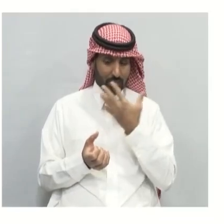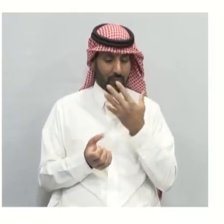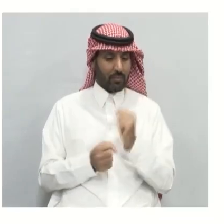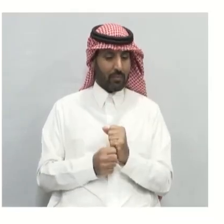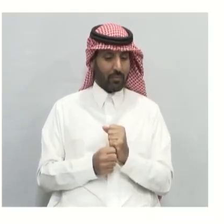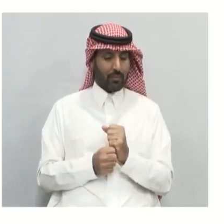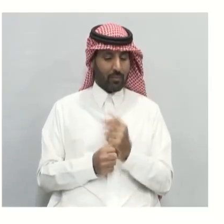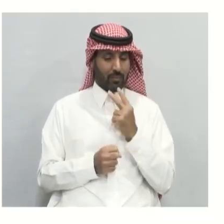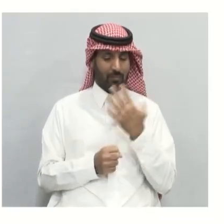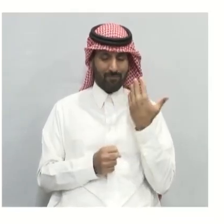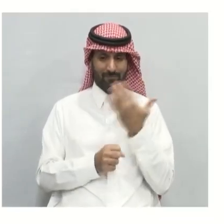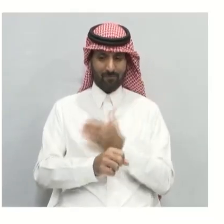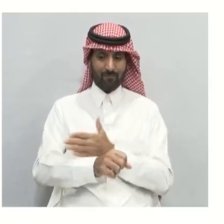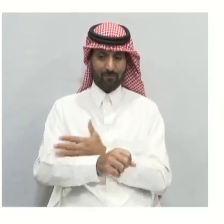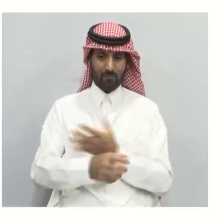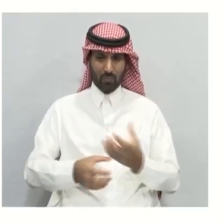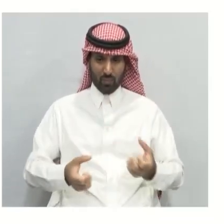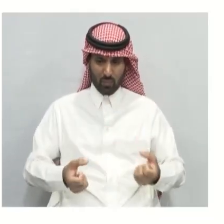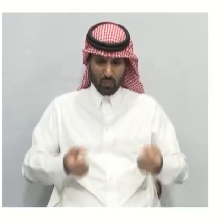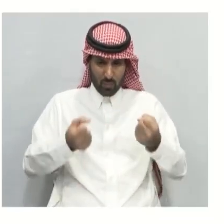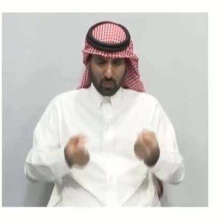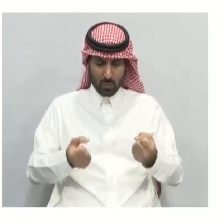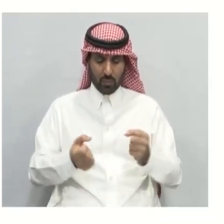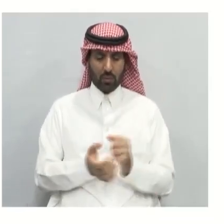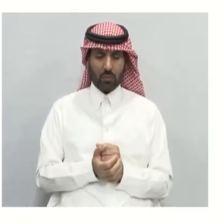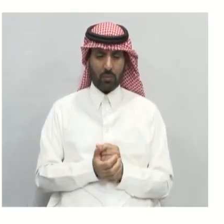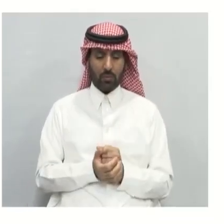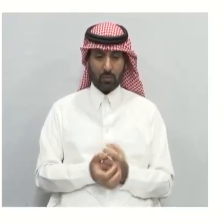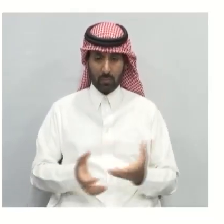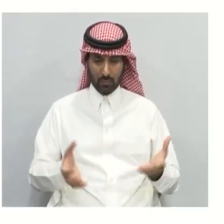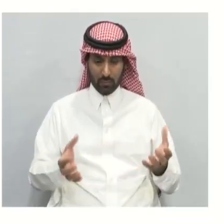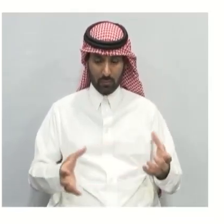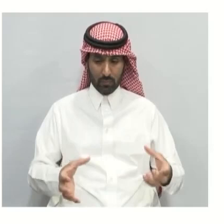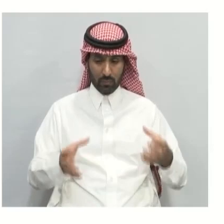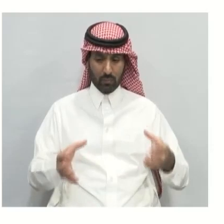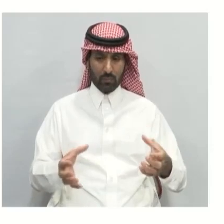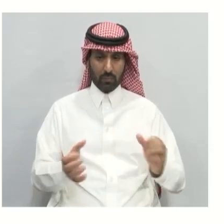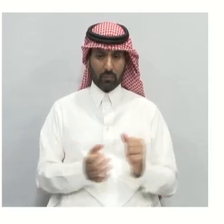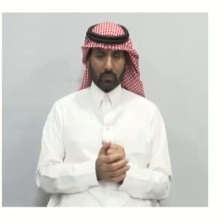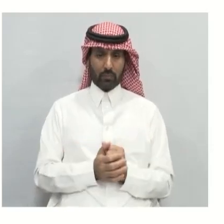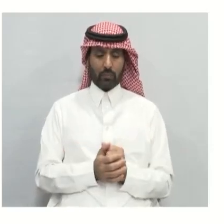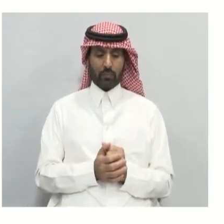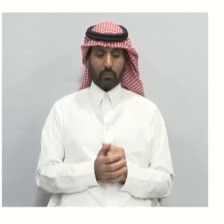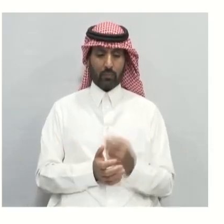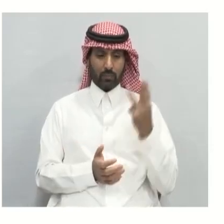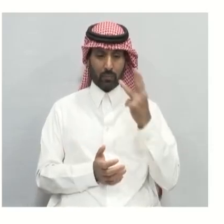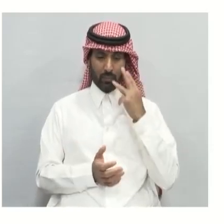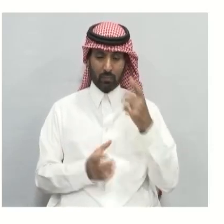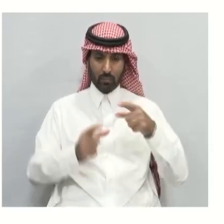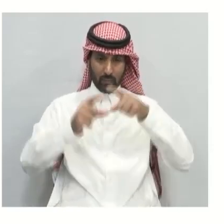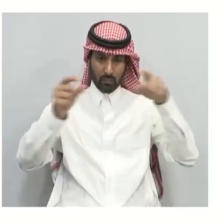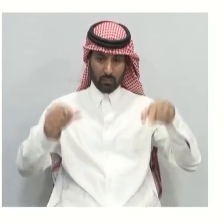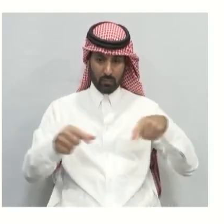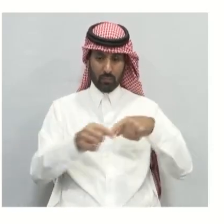he's not happy at all. What is he doing? He is carrying heavy load, 3 heavy